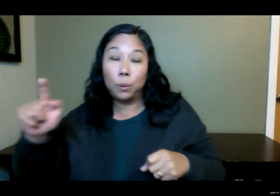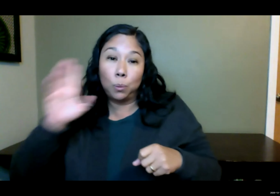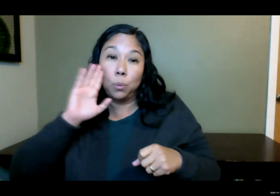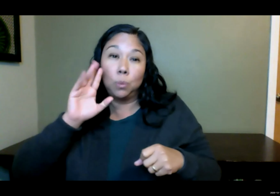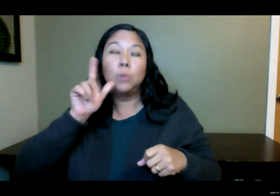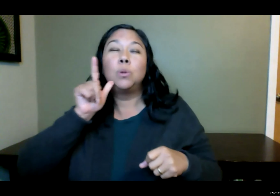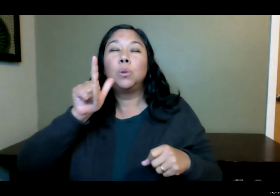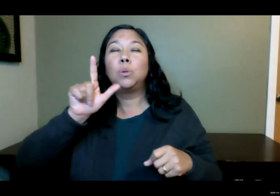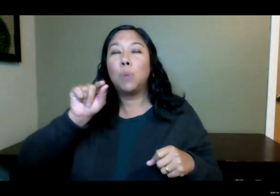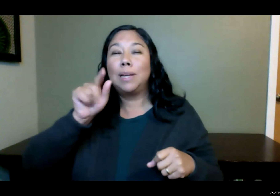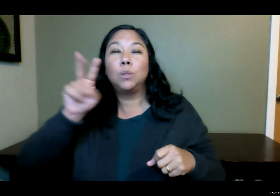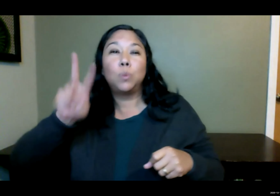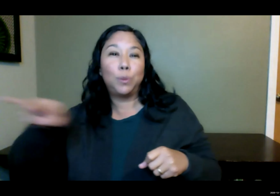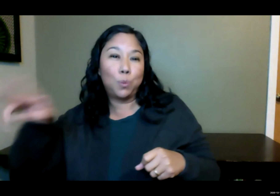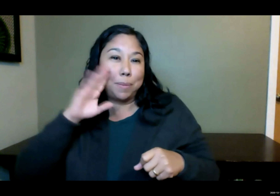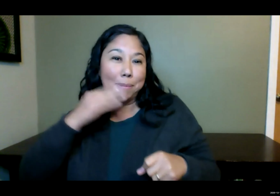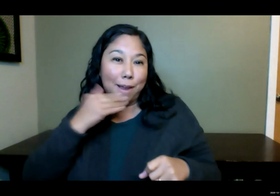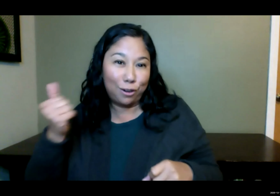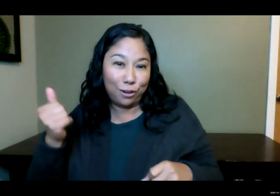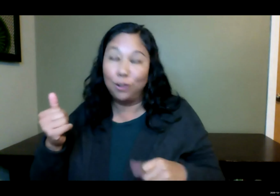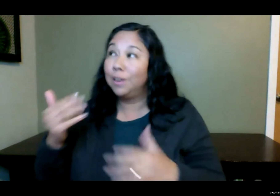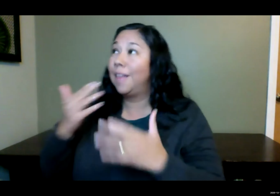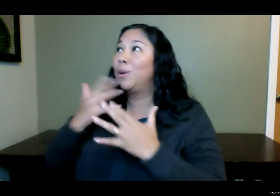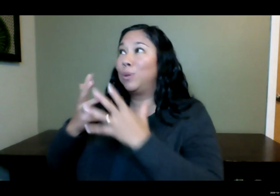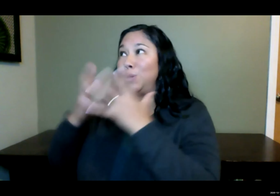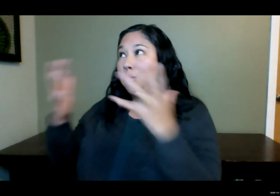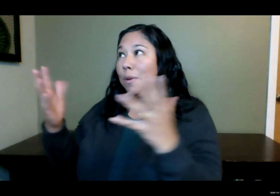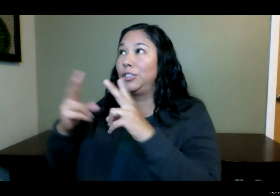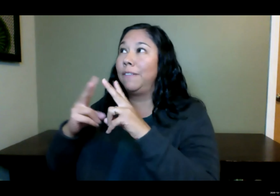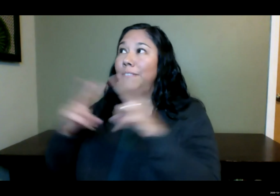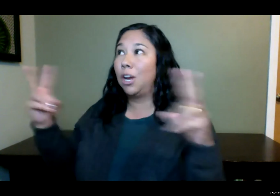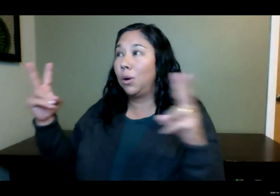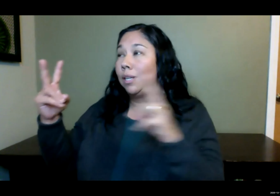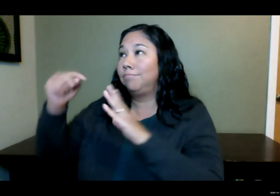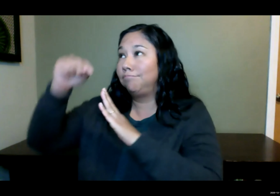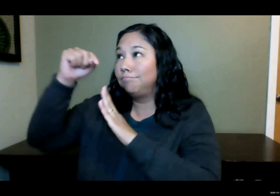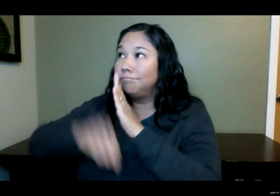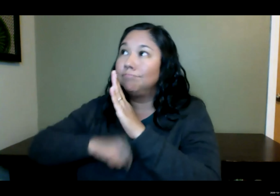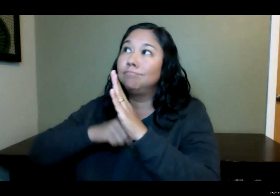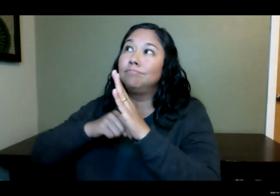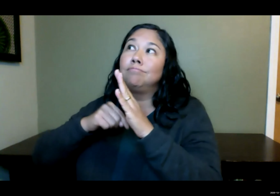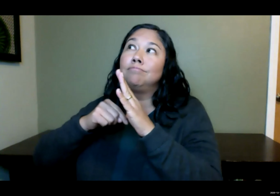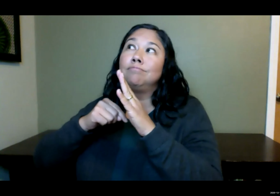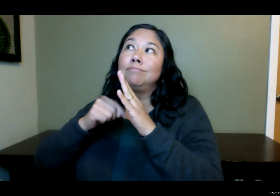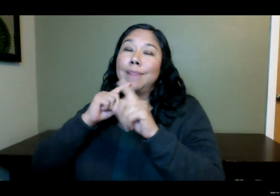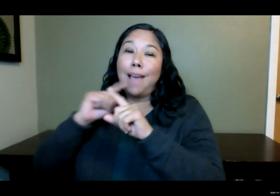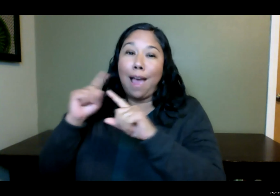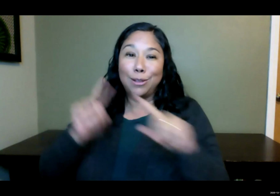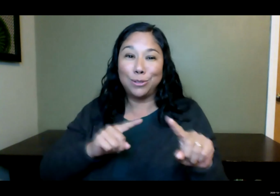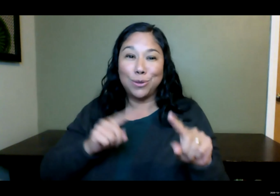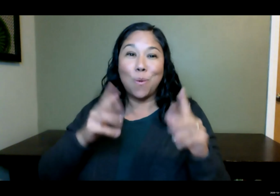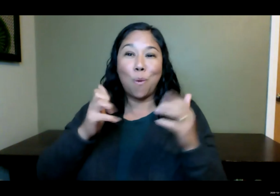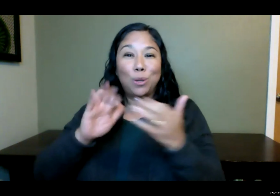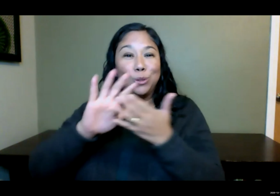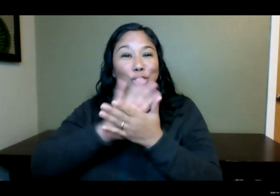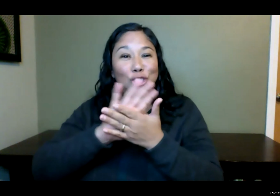Thank you so much. Yes, that's a very thorough answer. We want to layer those cheese slices, right? Of preventive Exactly. You've seen